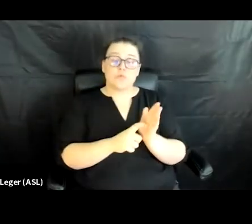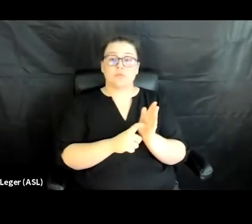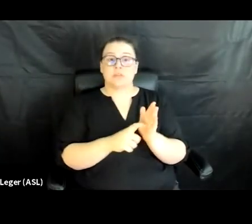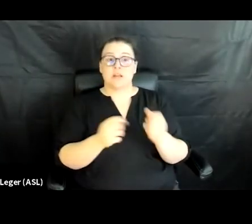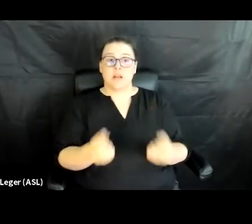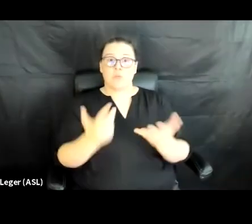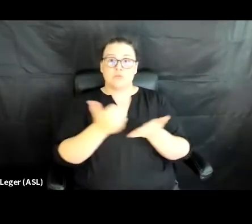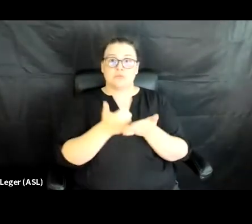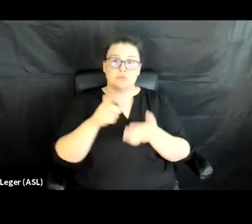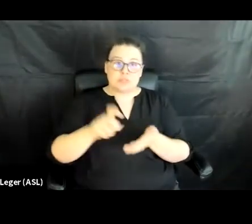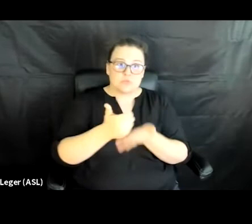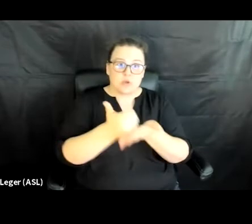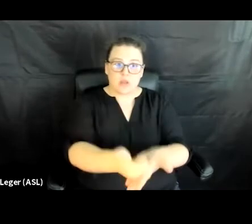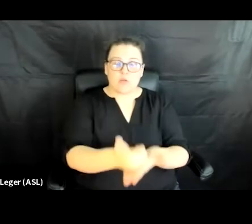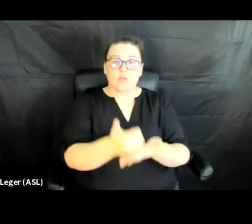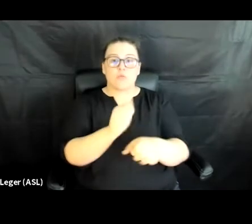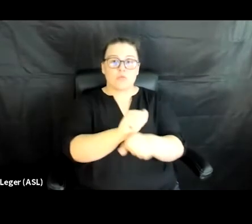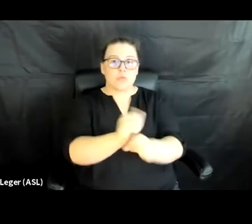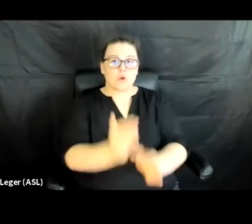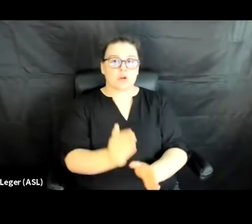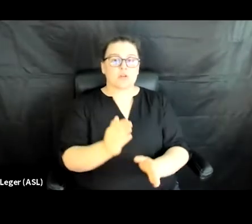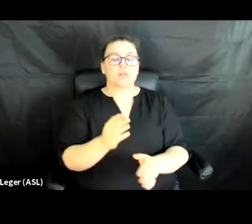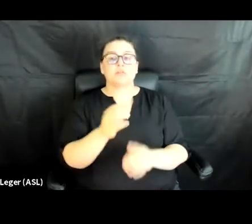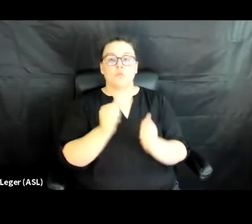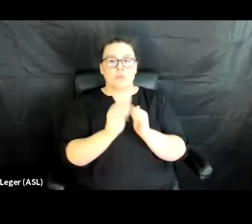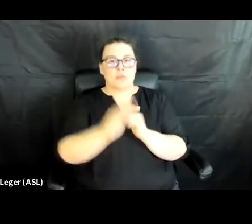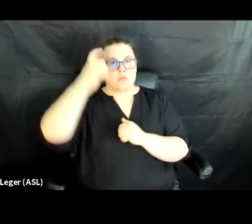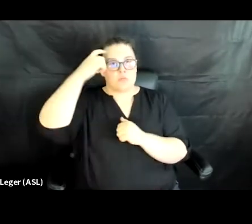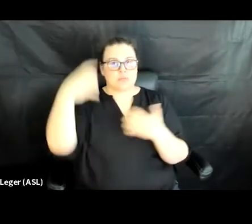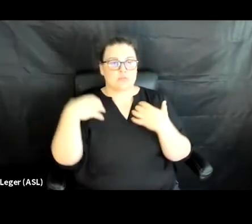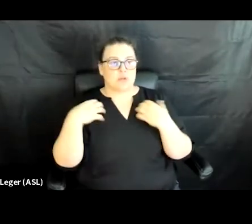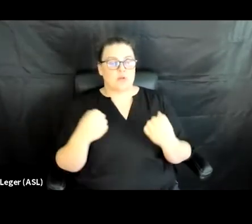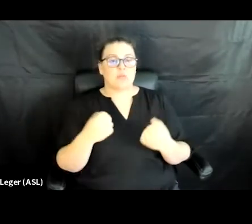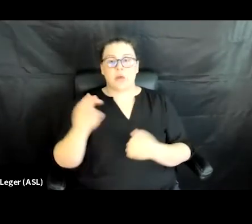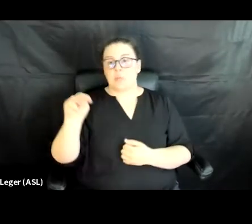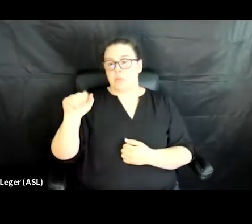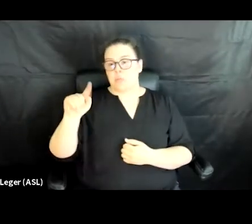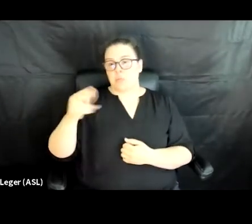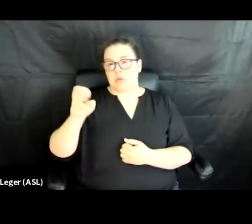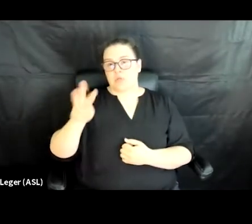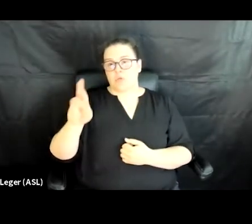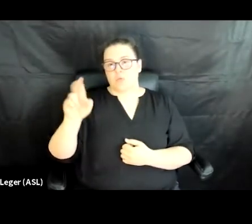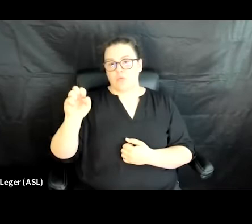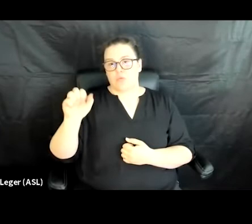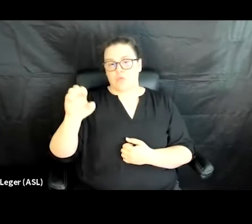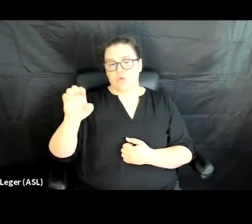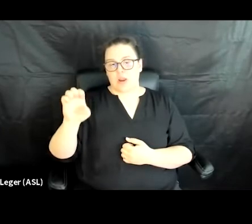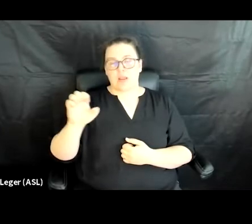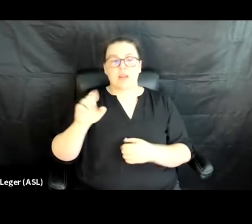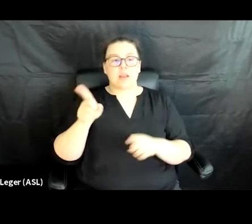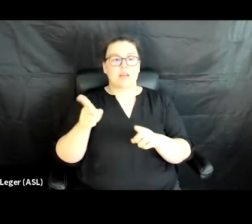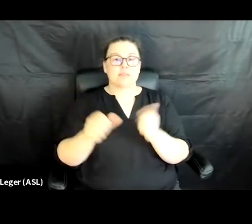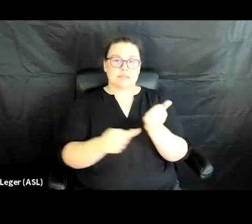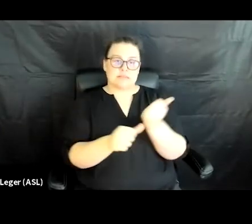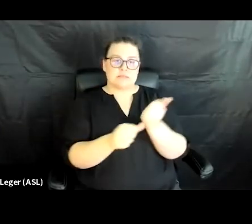seek care to address their mental health needs. Matthew Ray joins us. He is Associate Director for the program on the